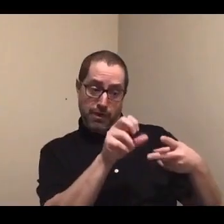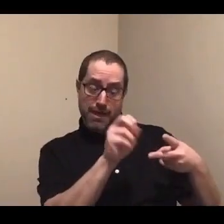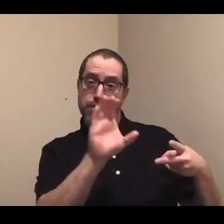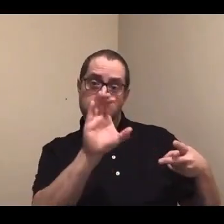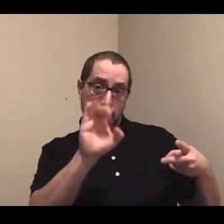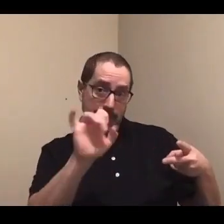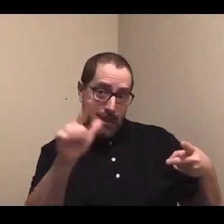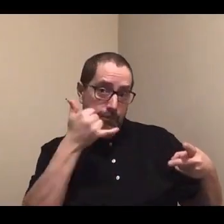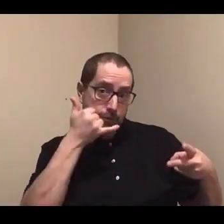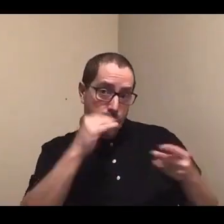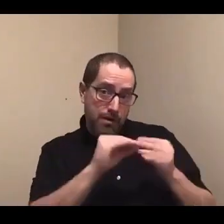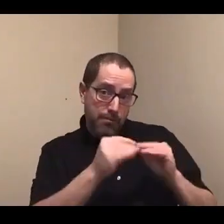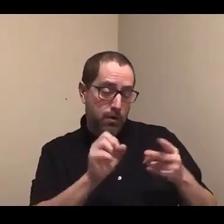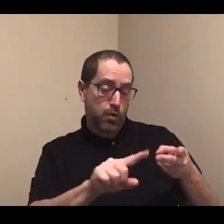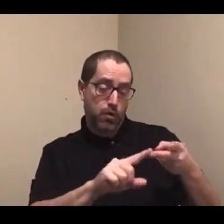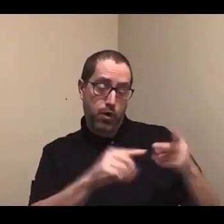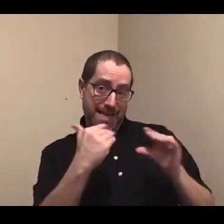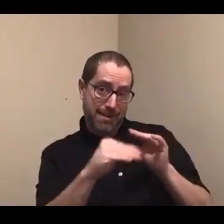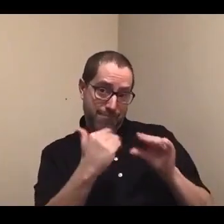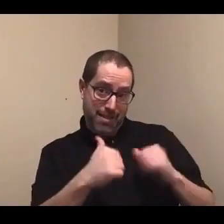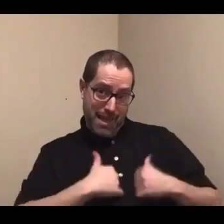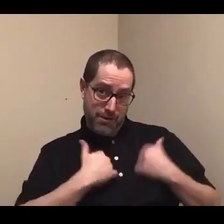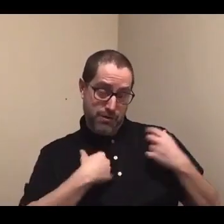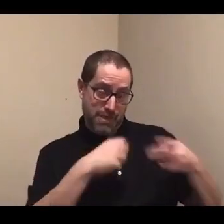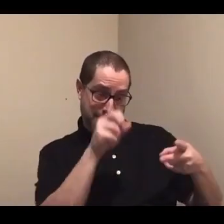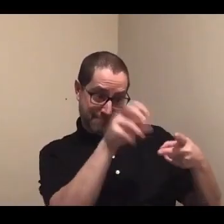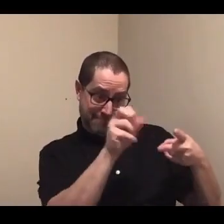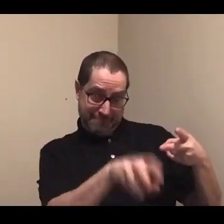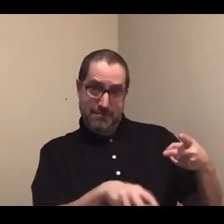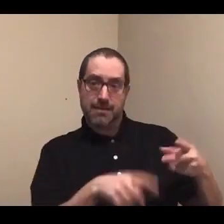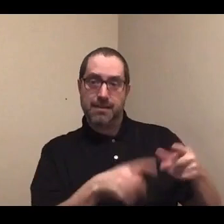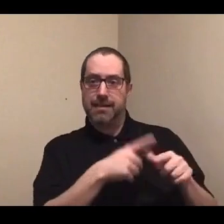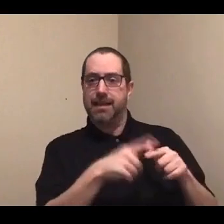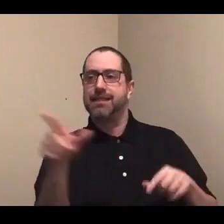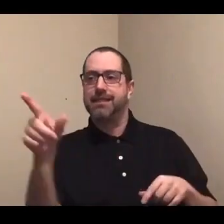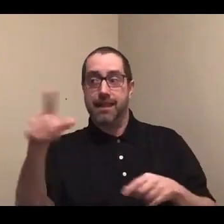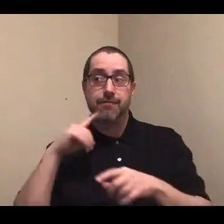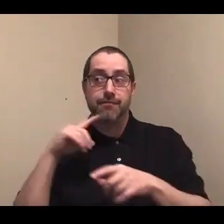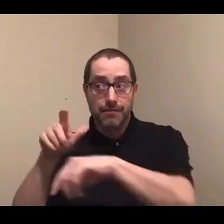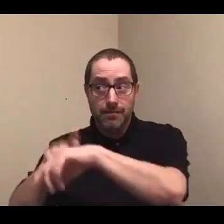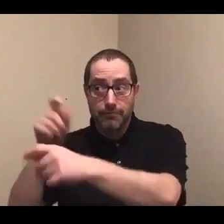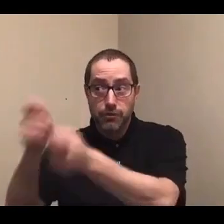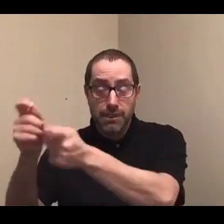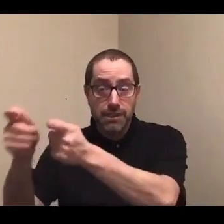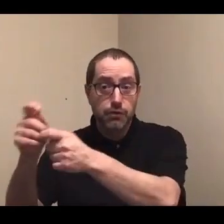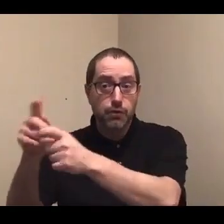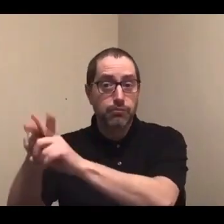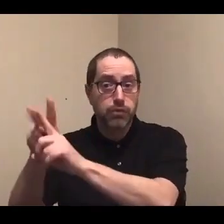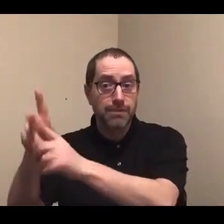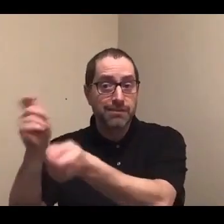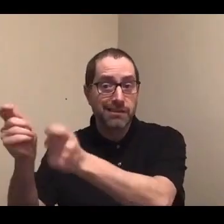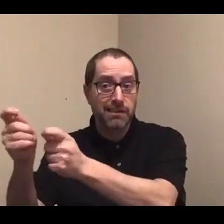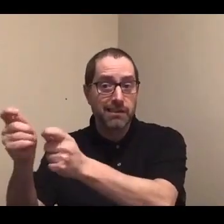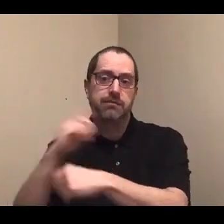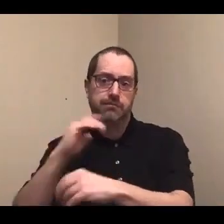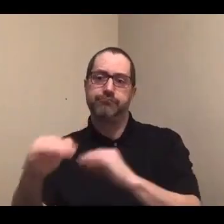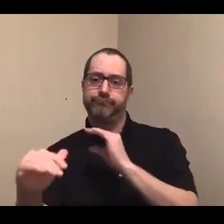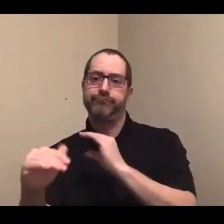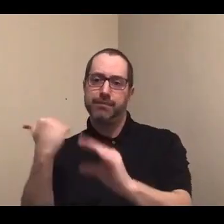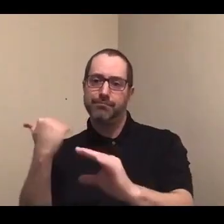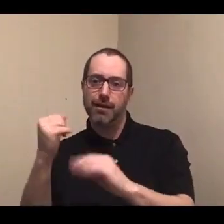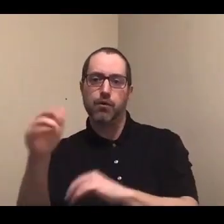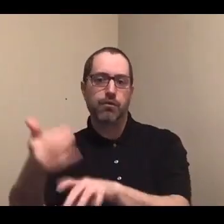be notified of any changes to your appointment. And that your information is true and correct. And that it is today. I